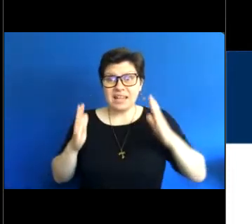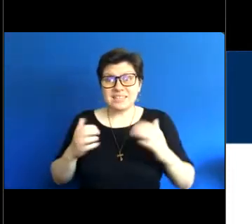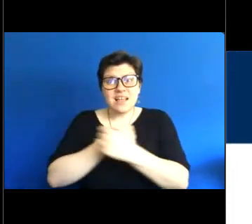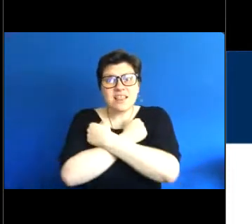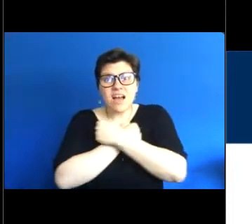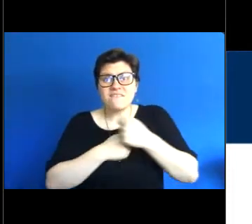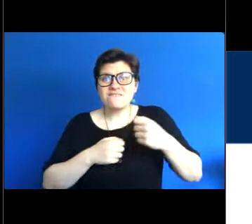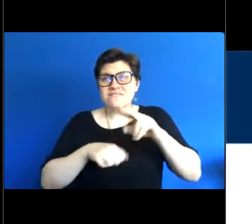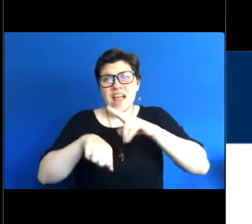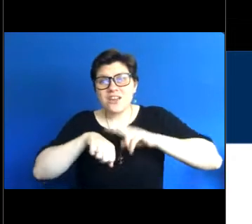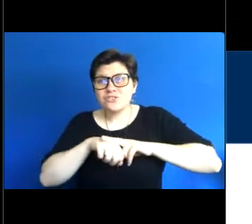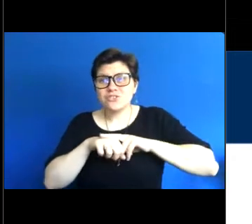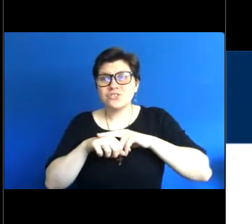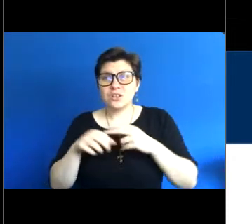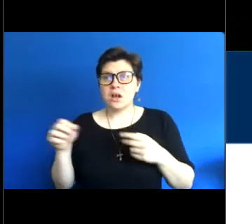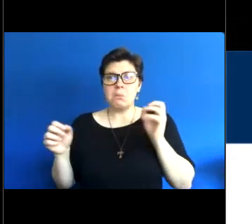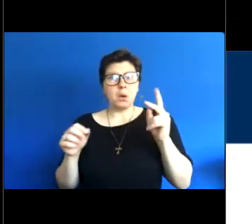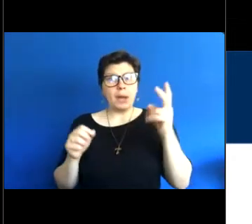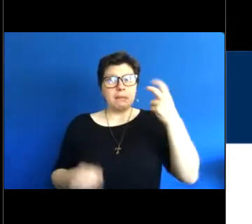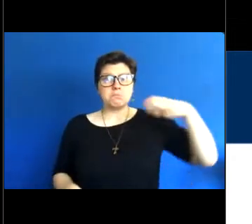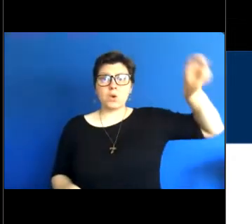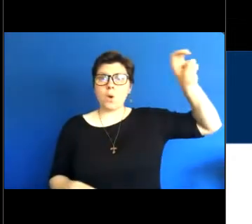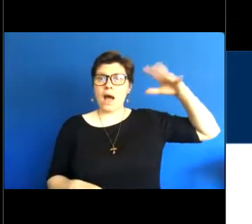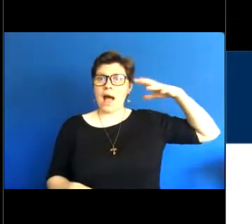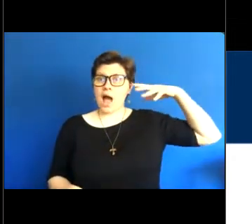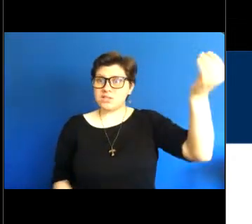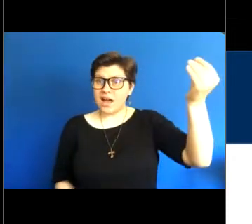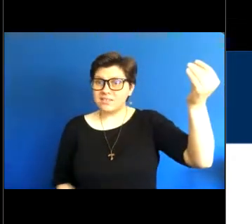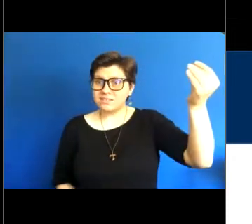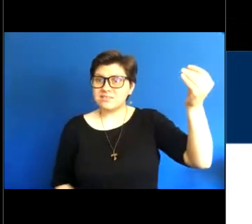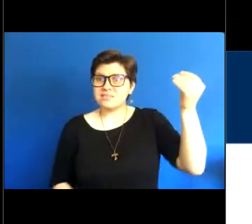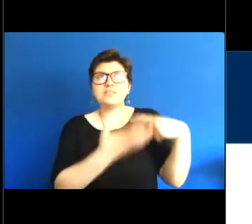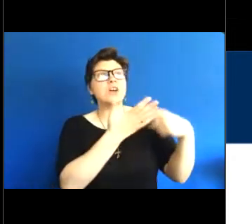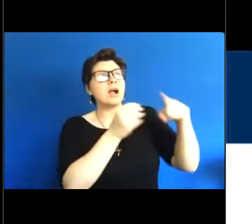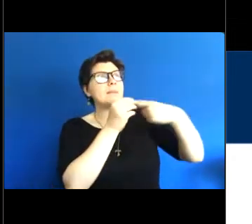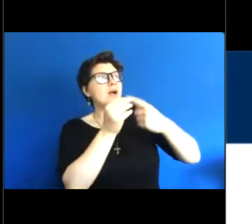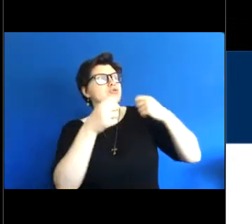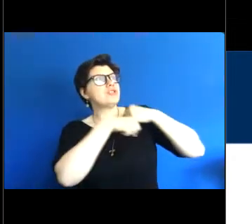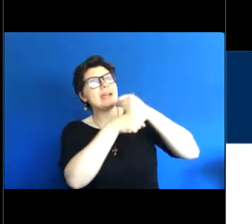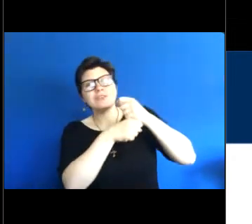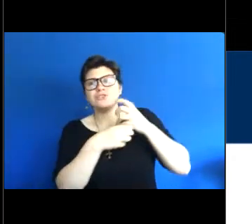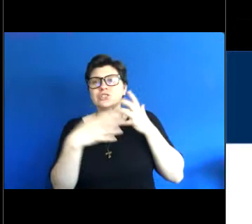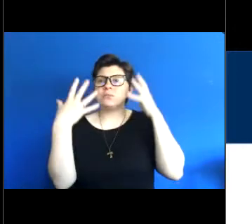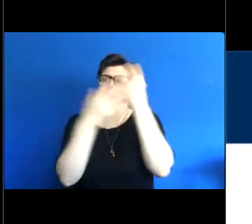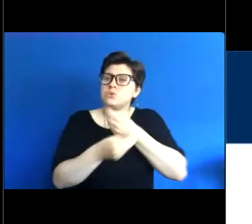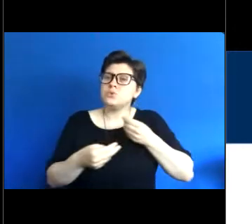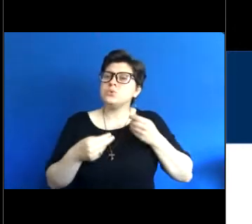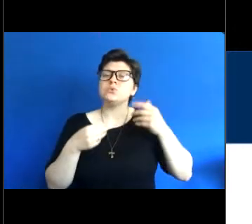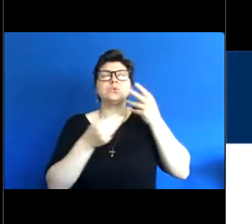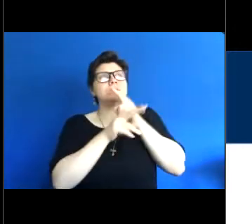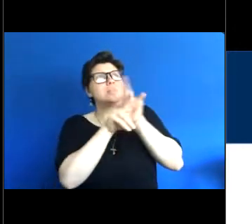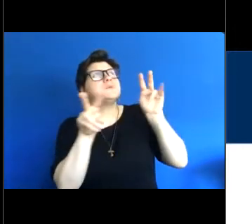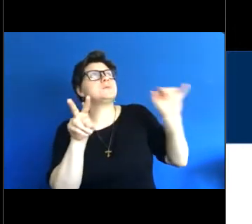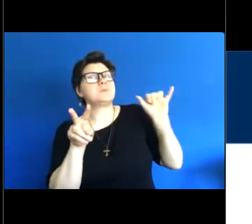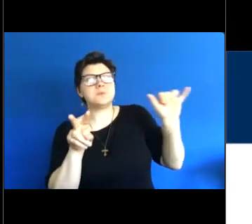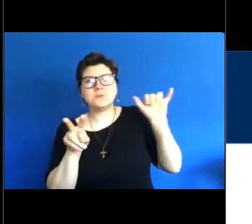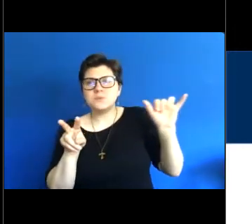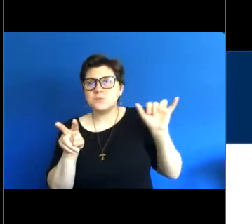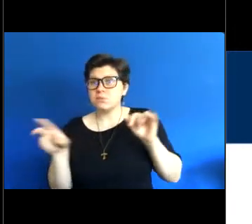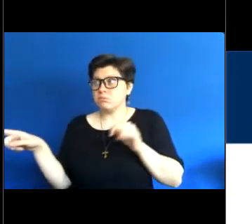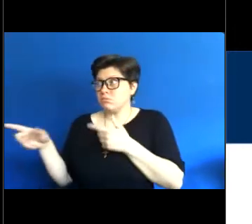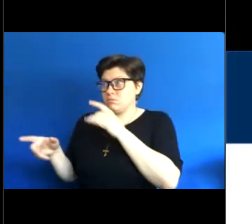explore, can we take a field trip outside and talk about creation and speak about the beauty of creation by looking at creation,